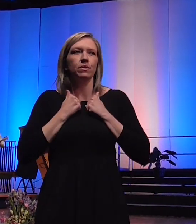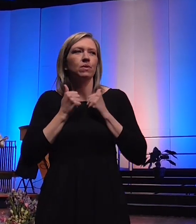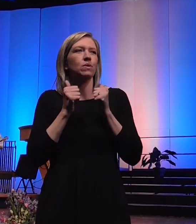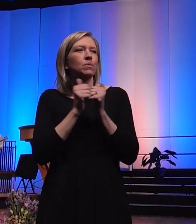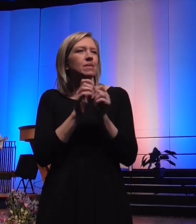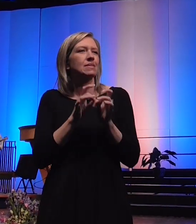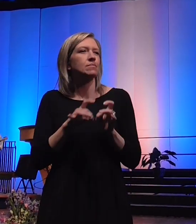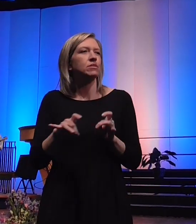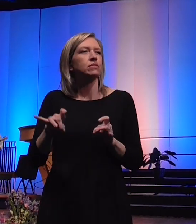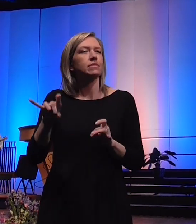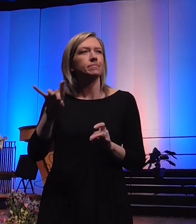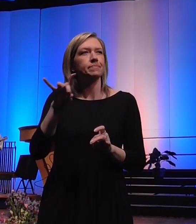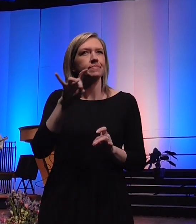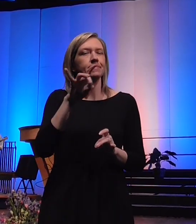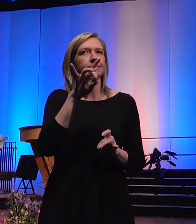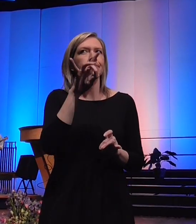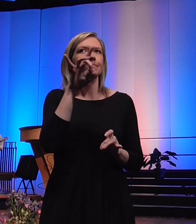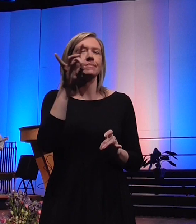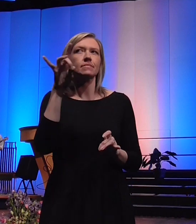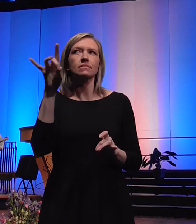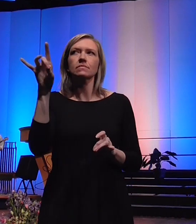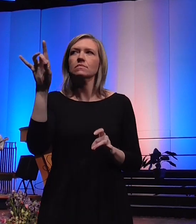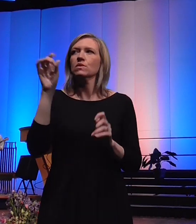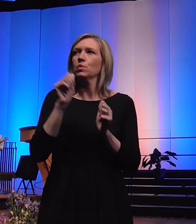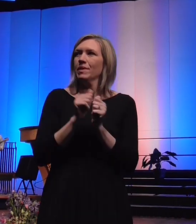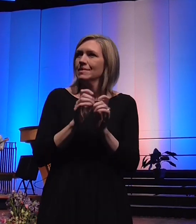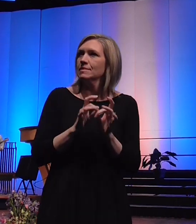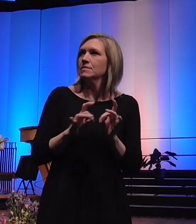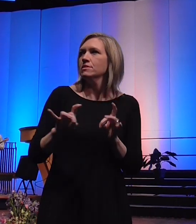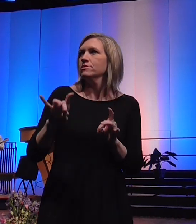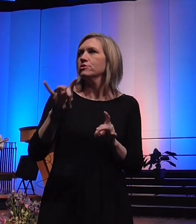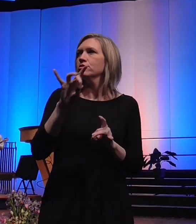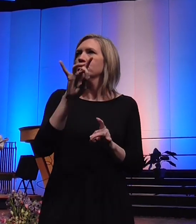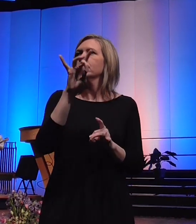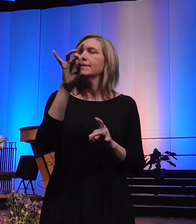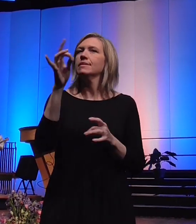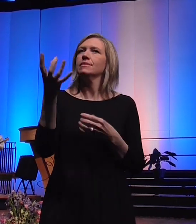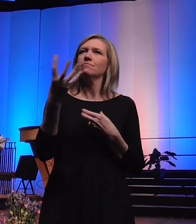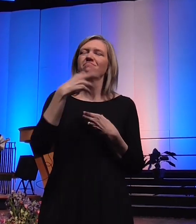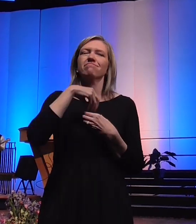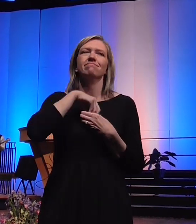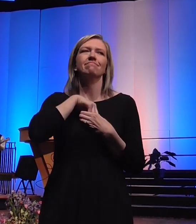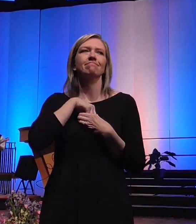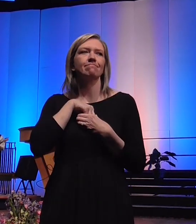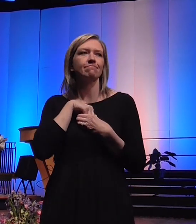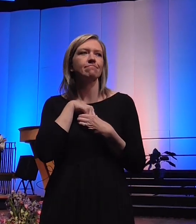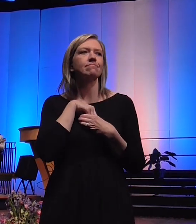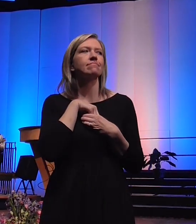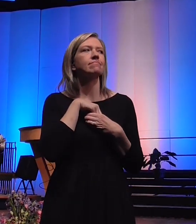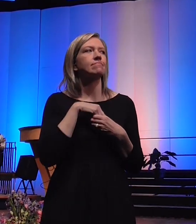alive with spirit, with spirit.